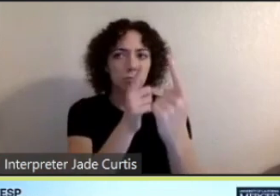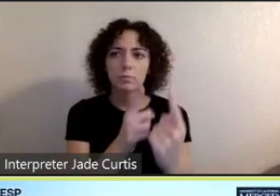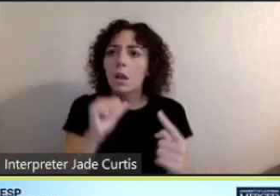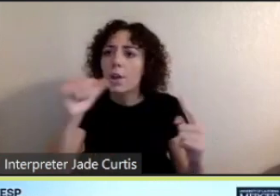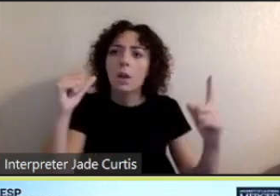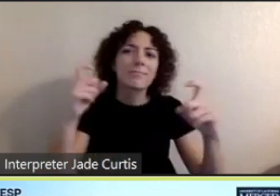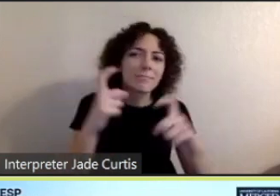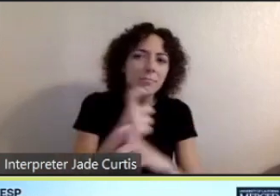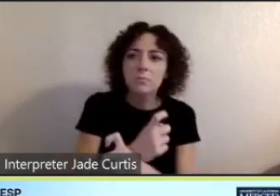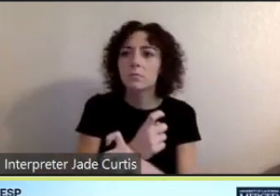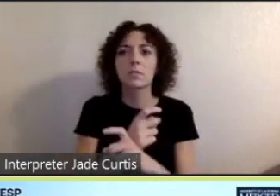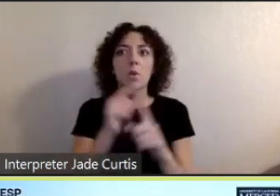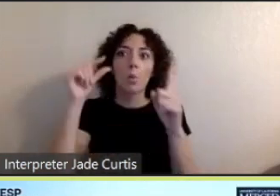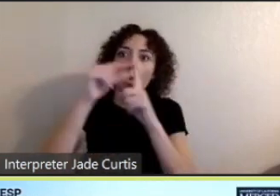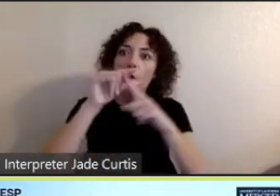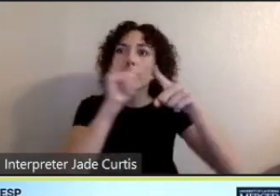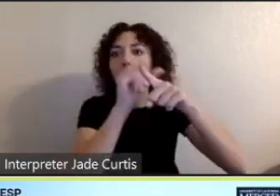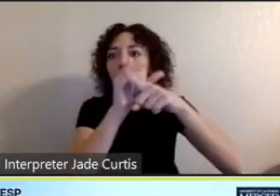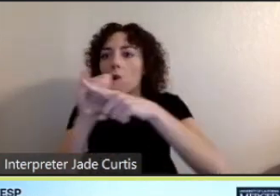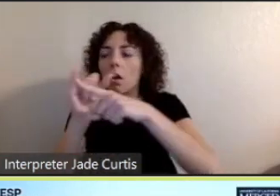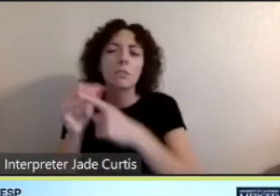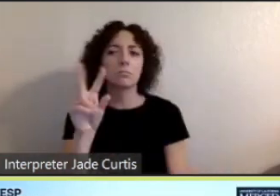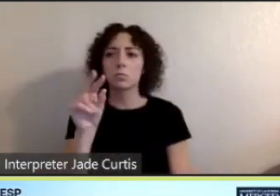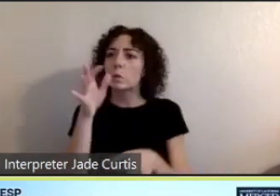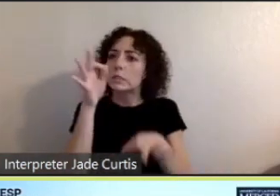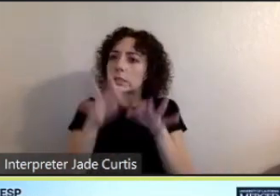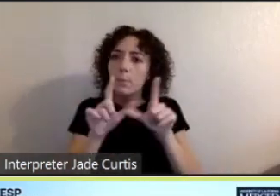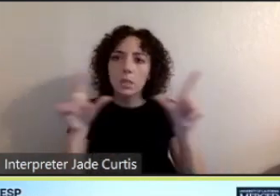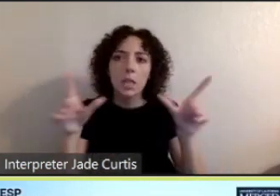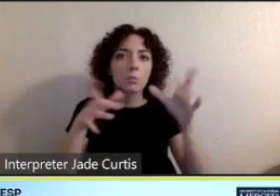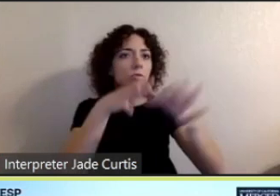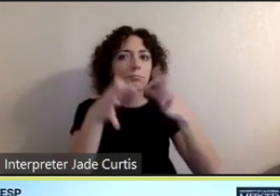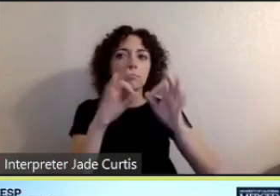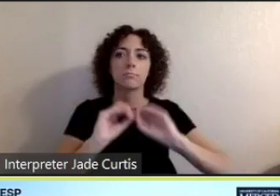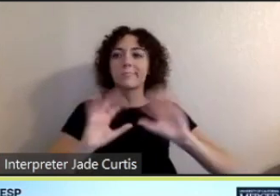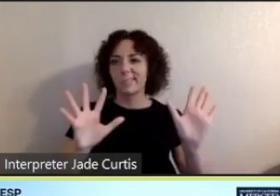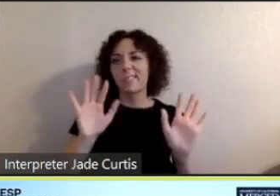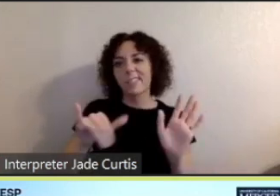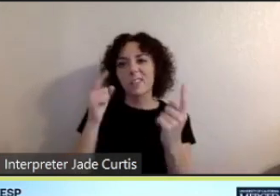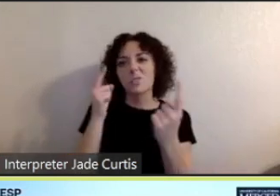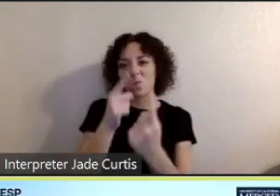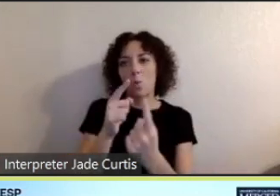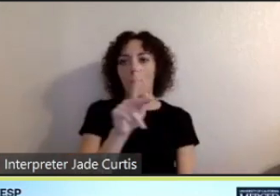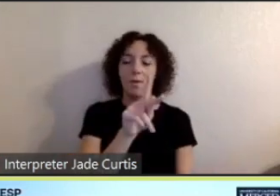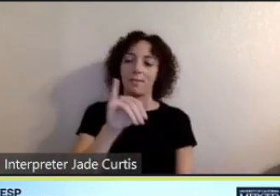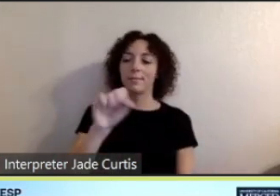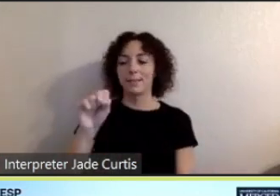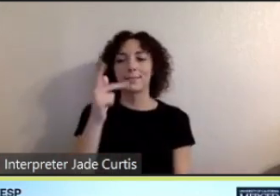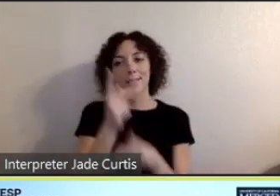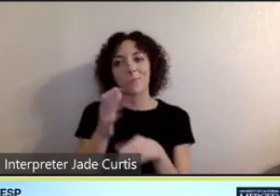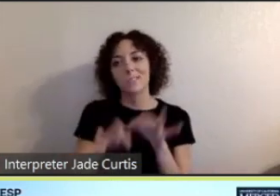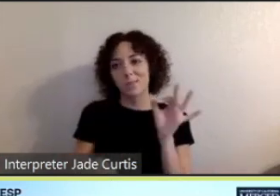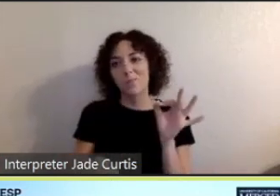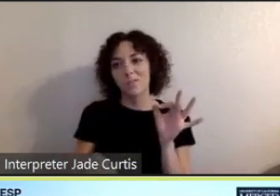everyday language, no specialized jargon. And if I do, to explain that and to try to relate complex